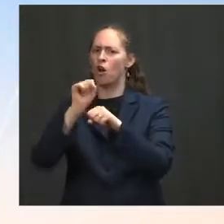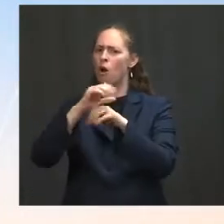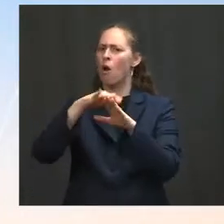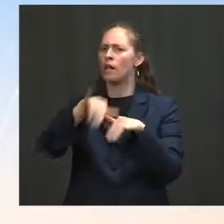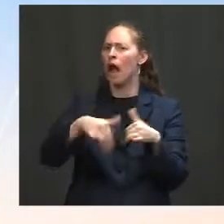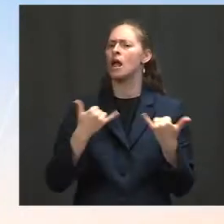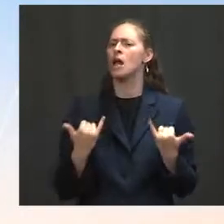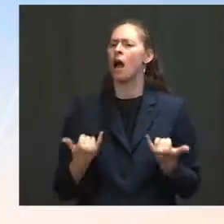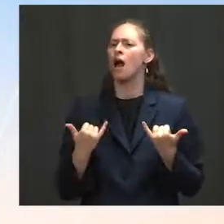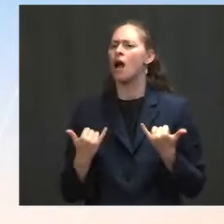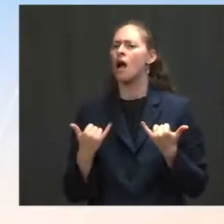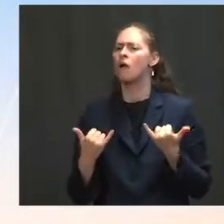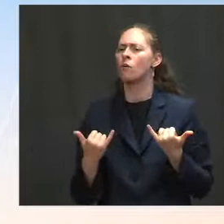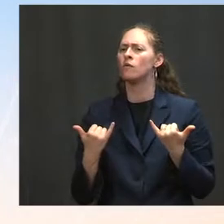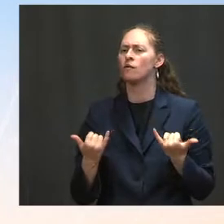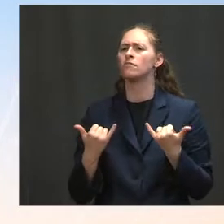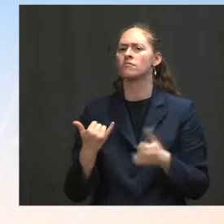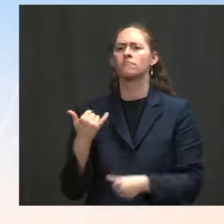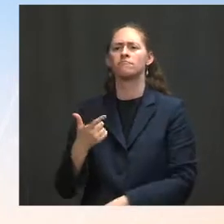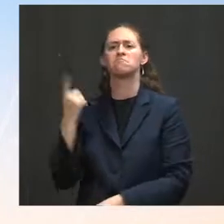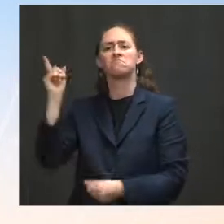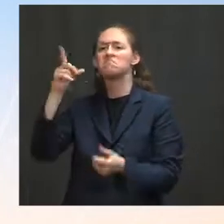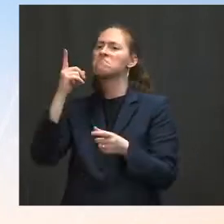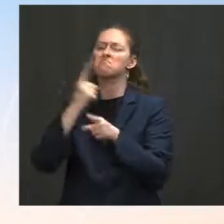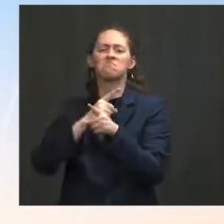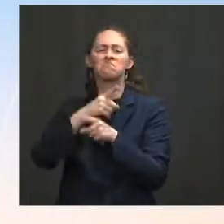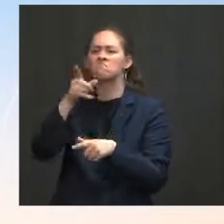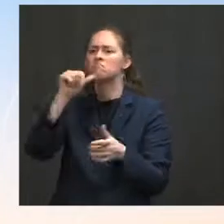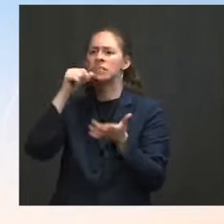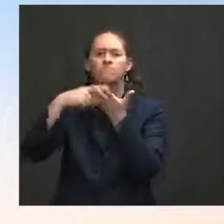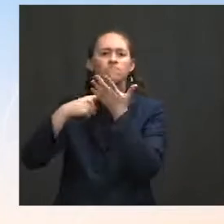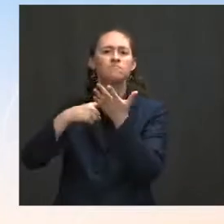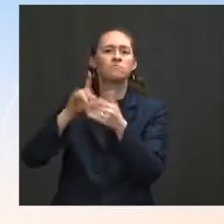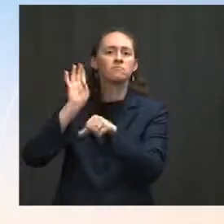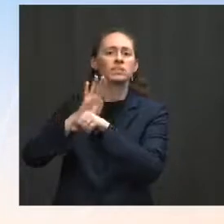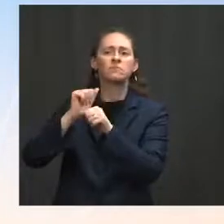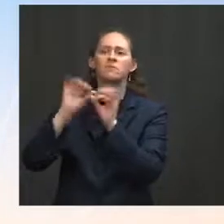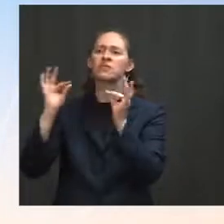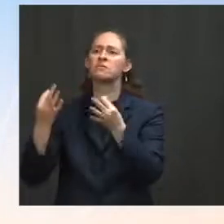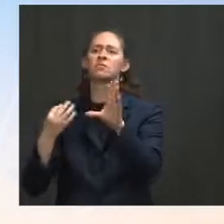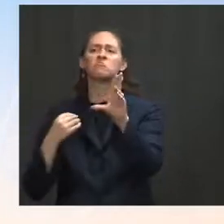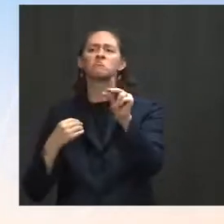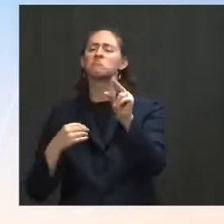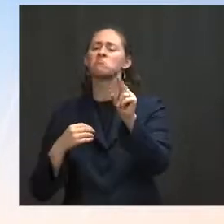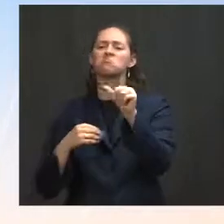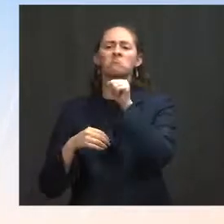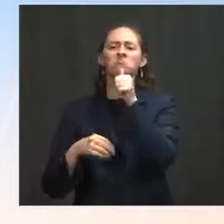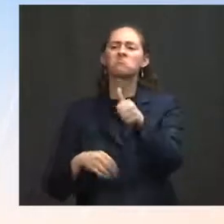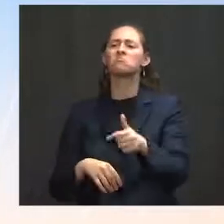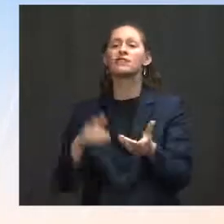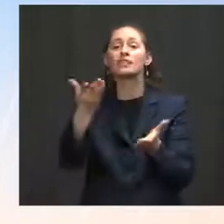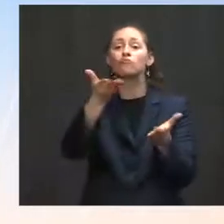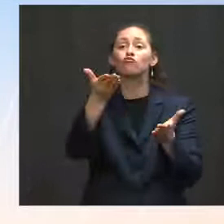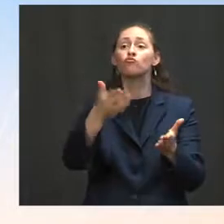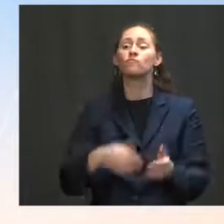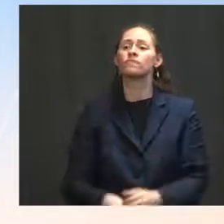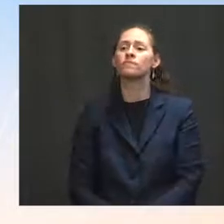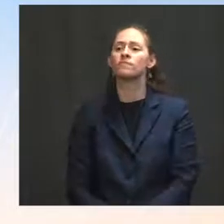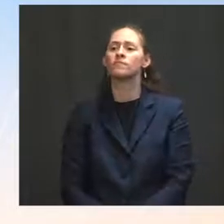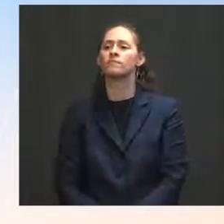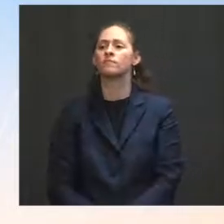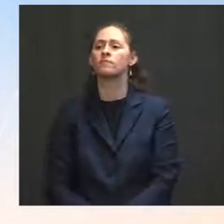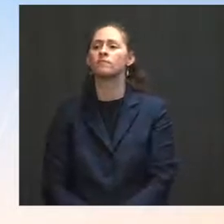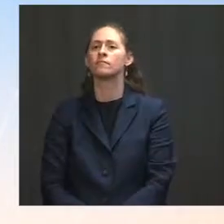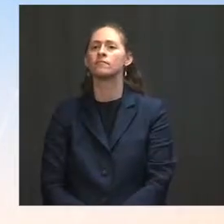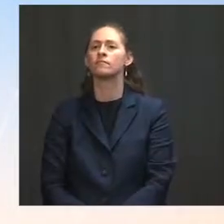family members, and otherwise I'm not going to respond to Rudy Giuliani's lawyer. Go ahead in the back. Go ahead. Go ahead. Thanks,